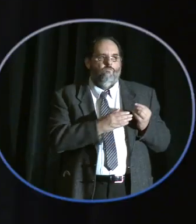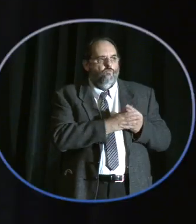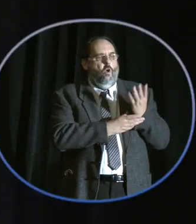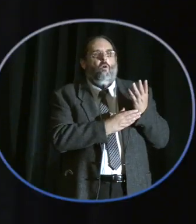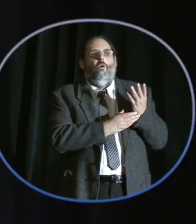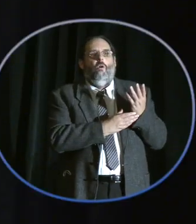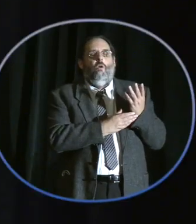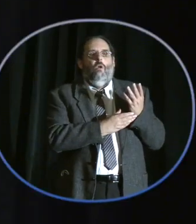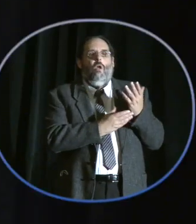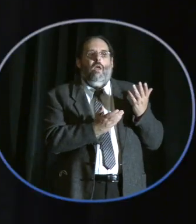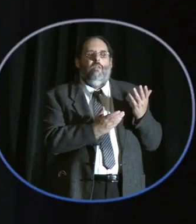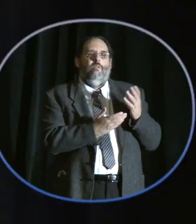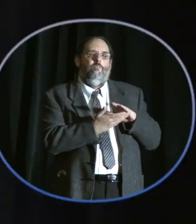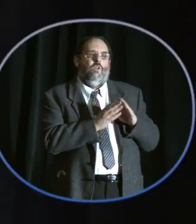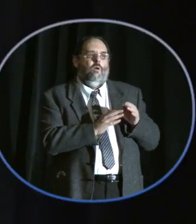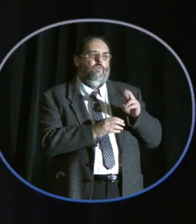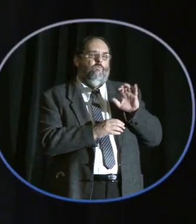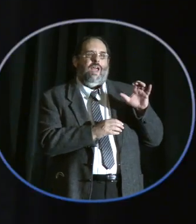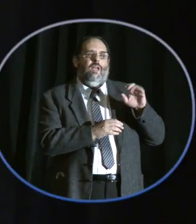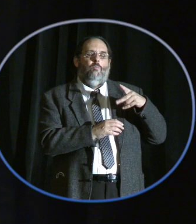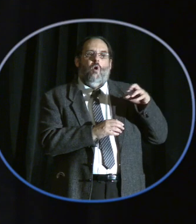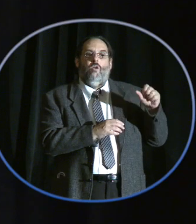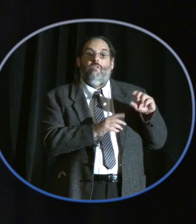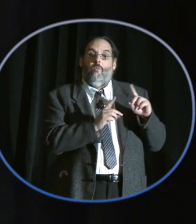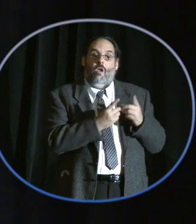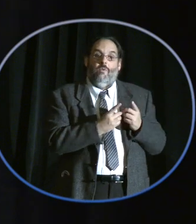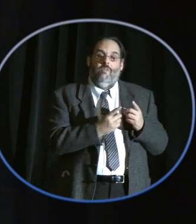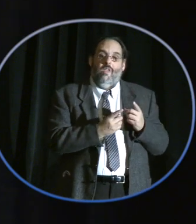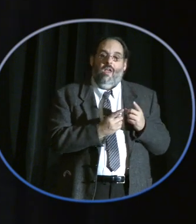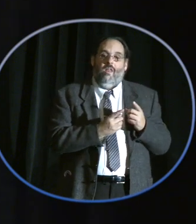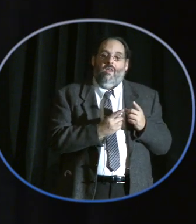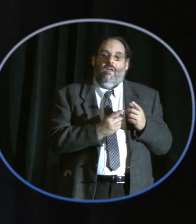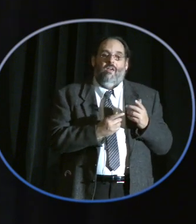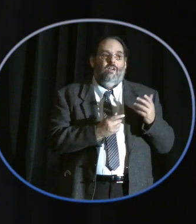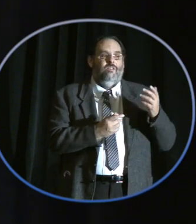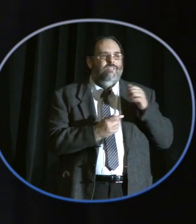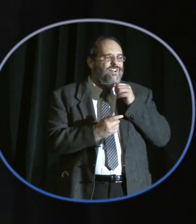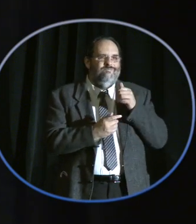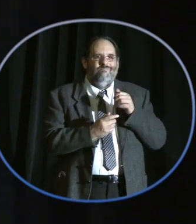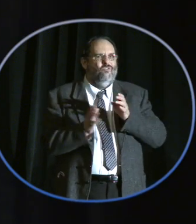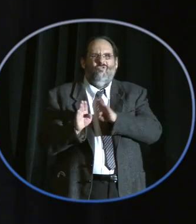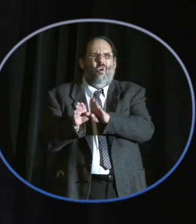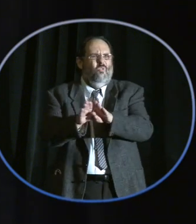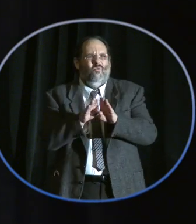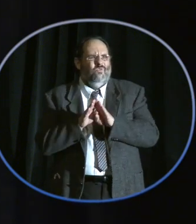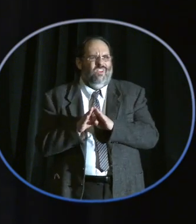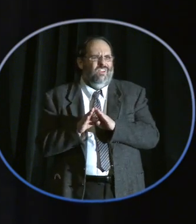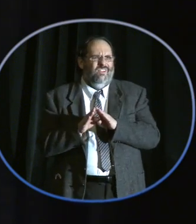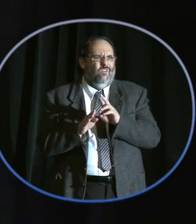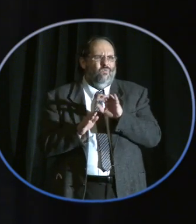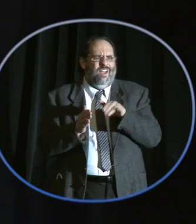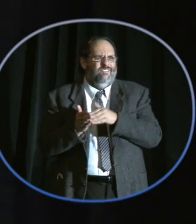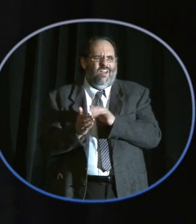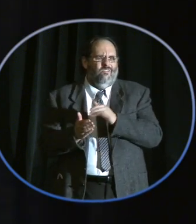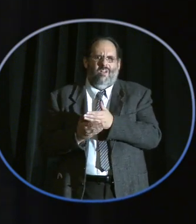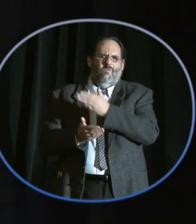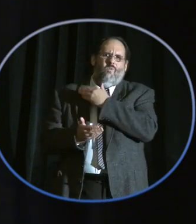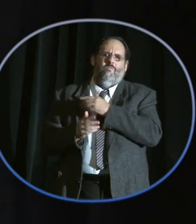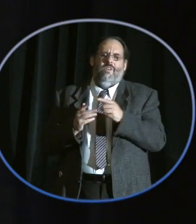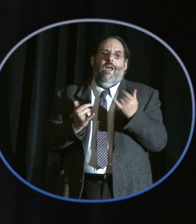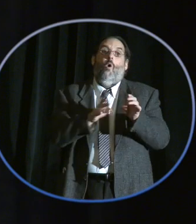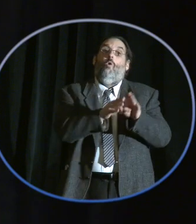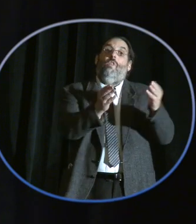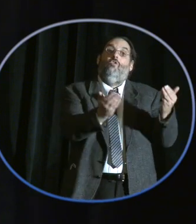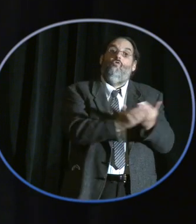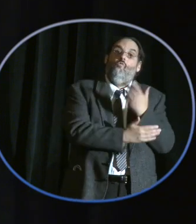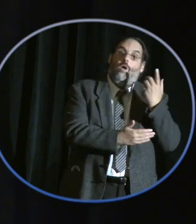grow into a recreation and parks department that wasn't closing rec centers as they had for so many years, but opening brand